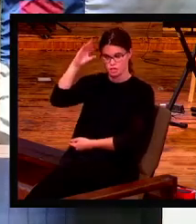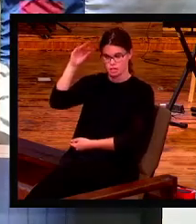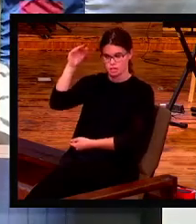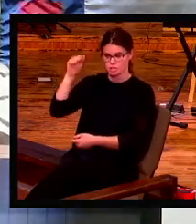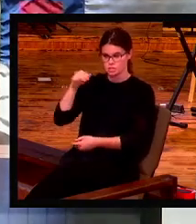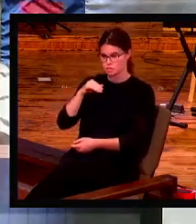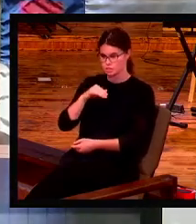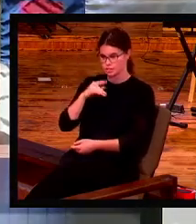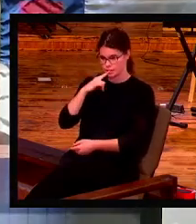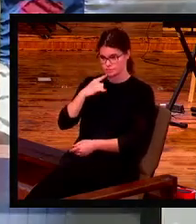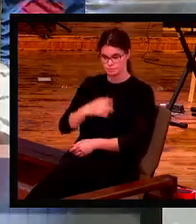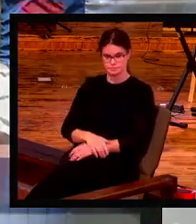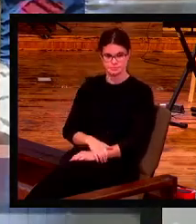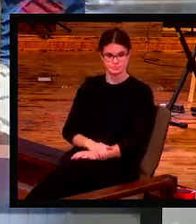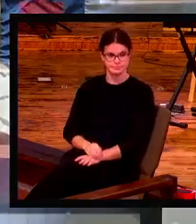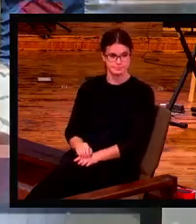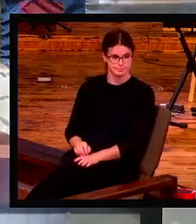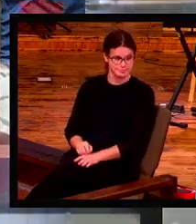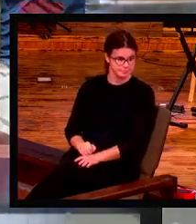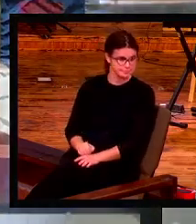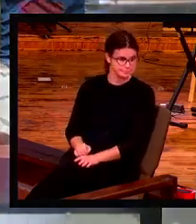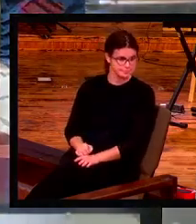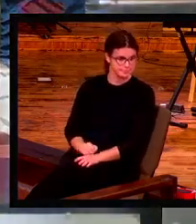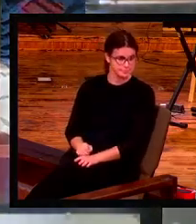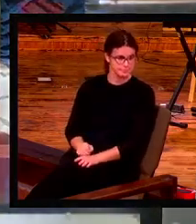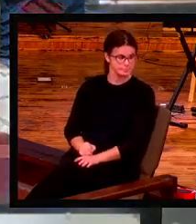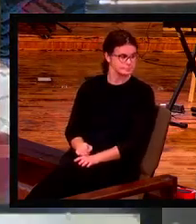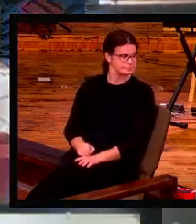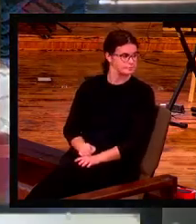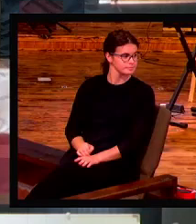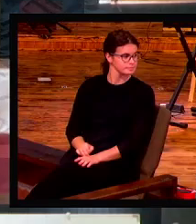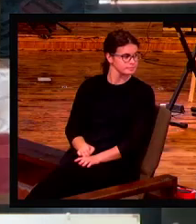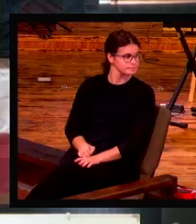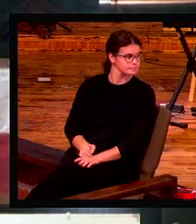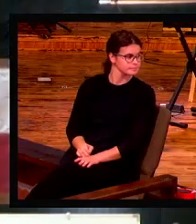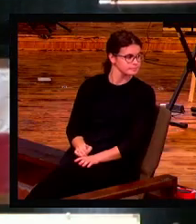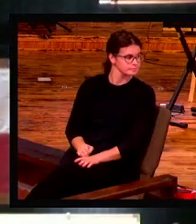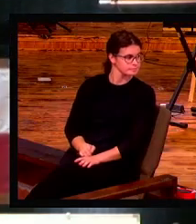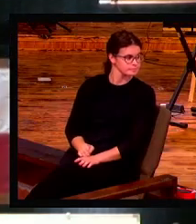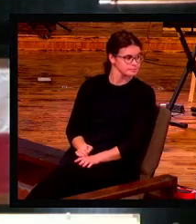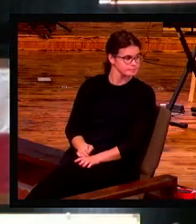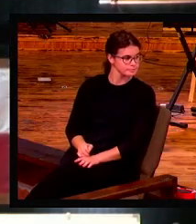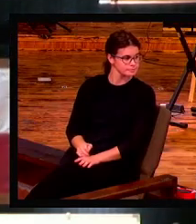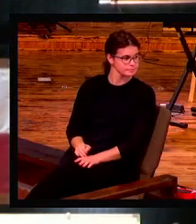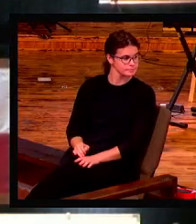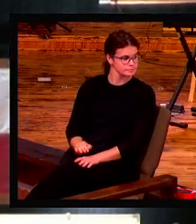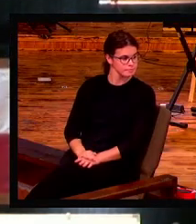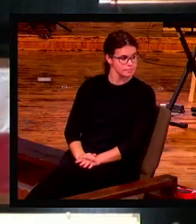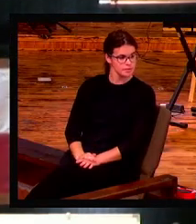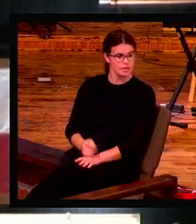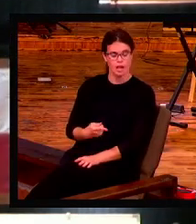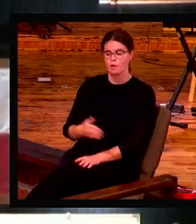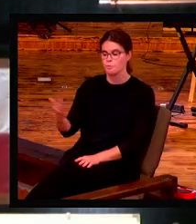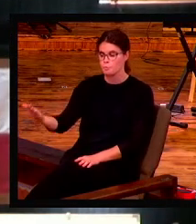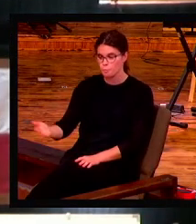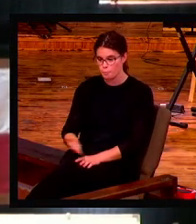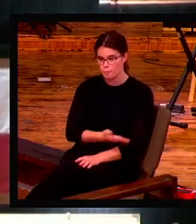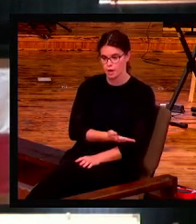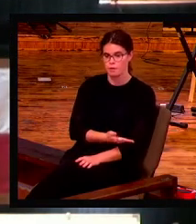they headed back to worship with their church family at their home church for their service. And so I want to welcome Mr. Mondoe Davis.